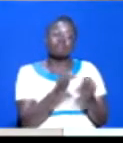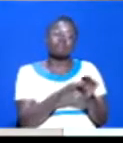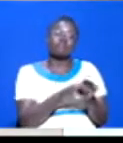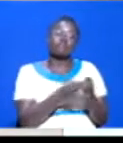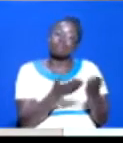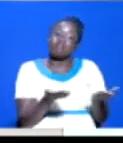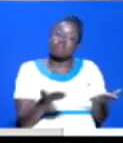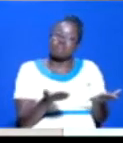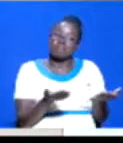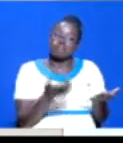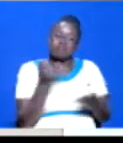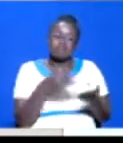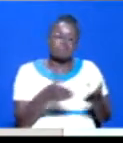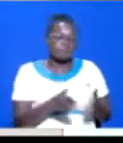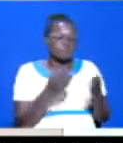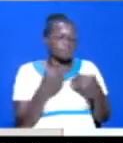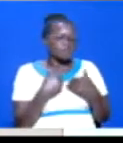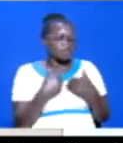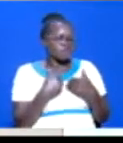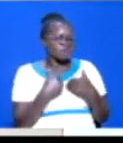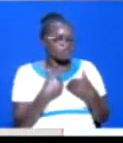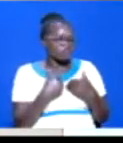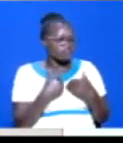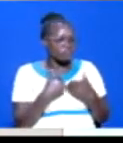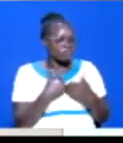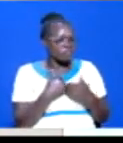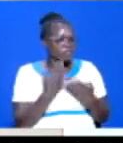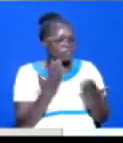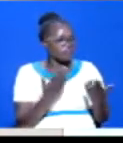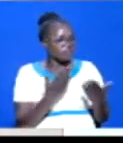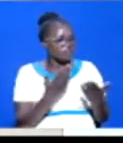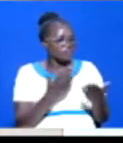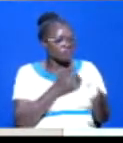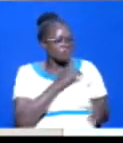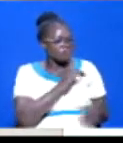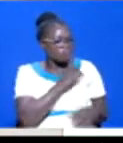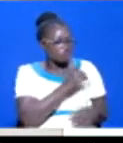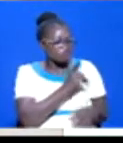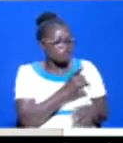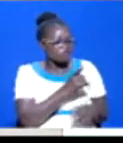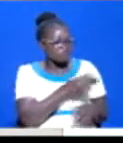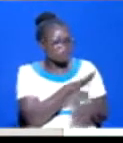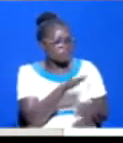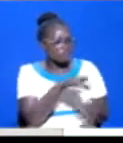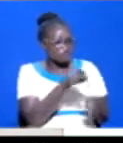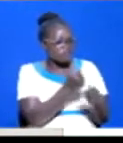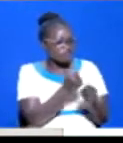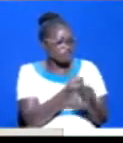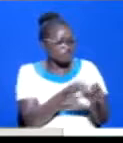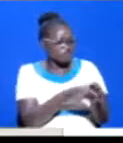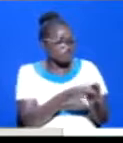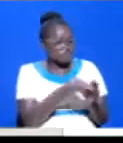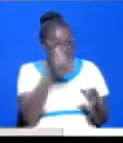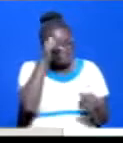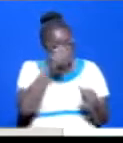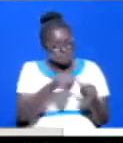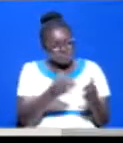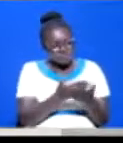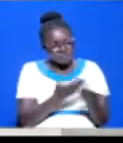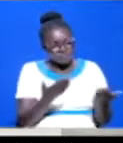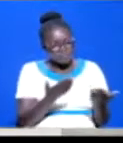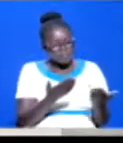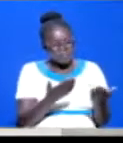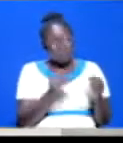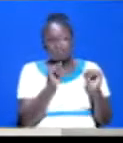what mechanism do you have in place to censure those colleagues of yours? Let me just say this, and I'm happy. And remember, this is something you have alluded to